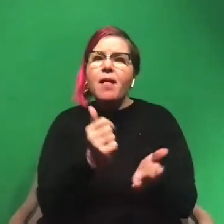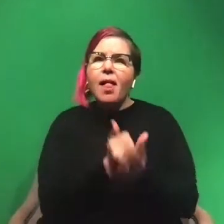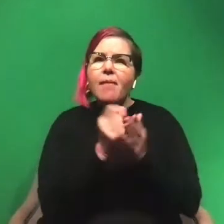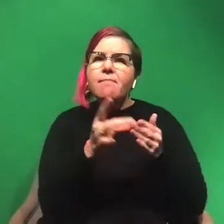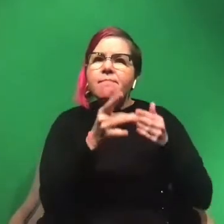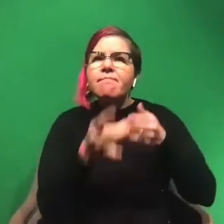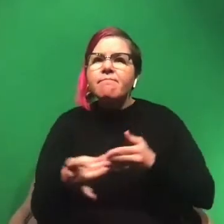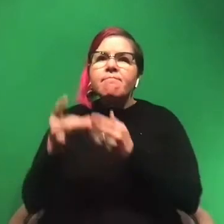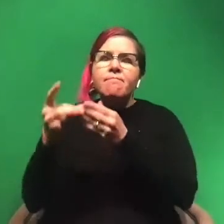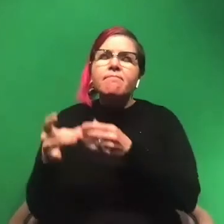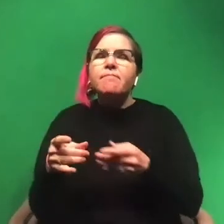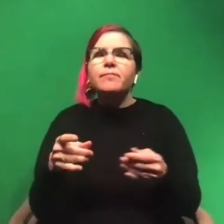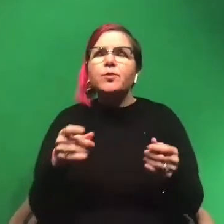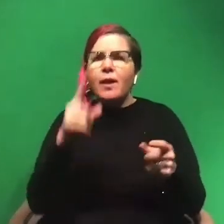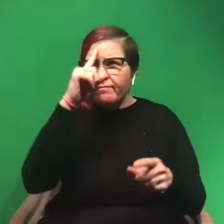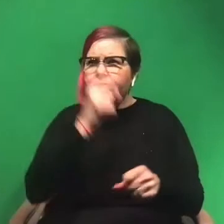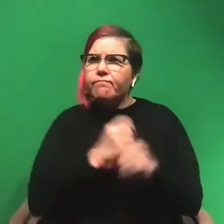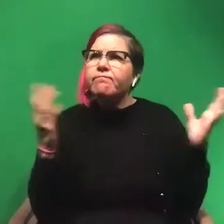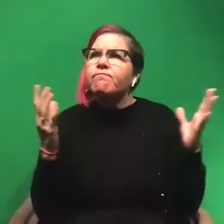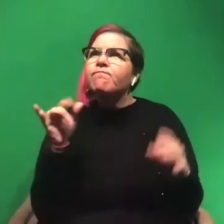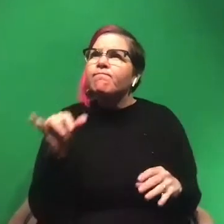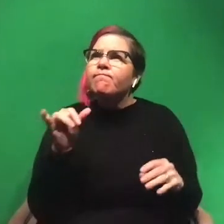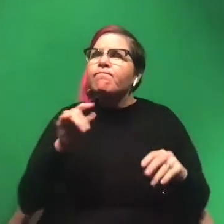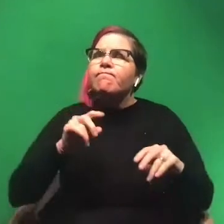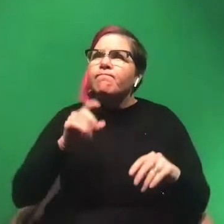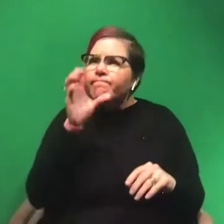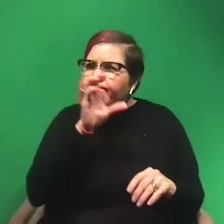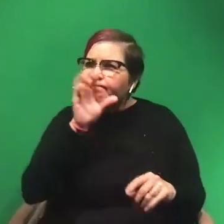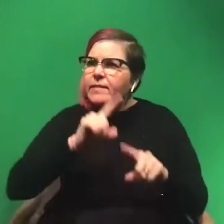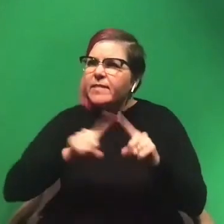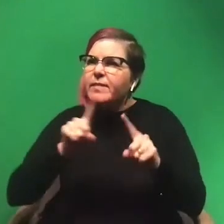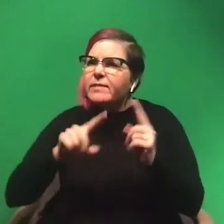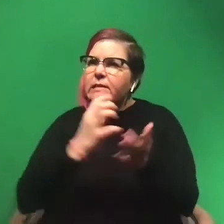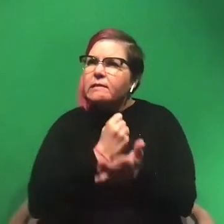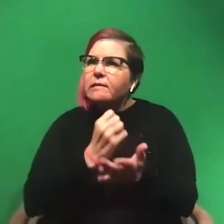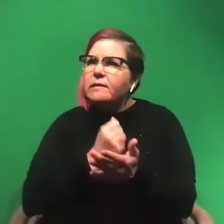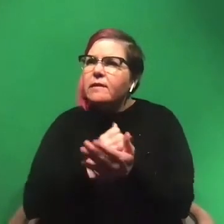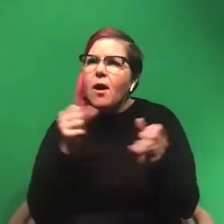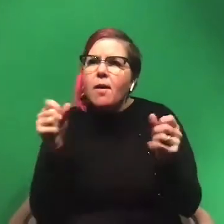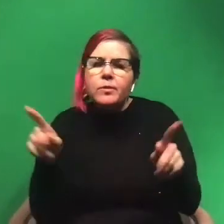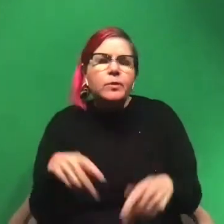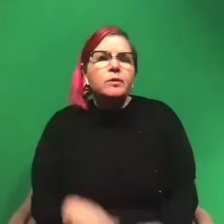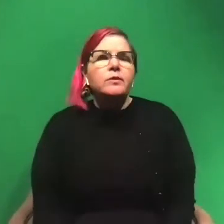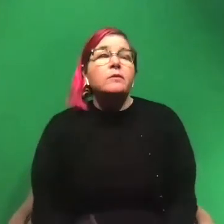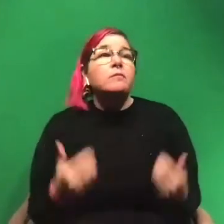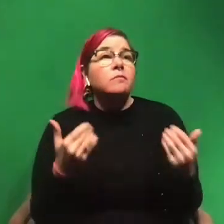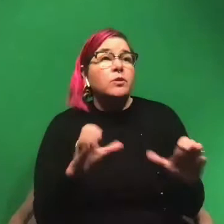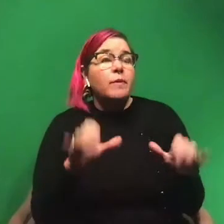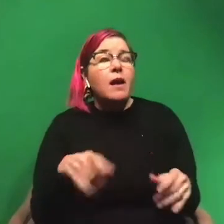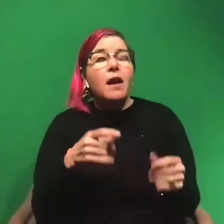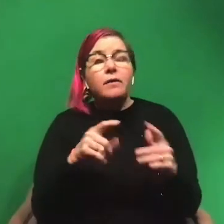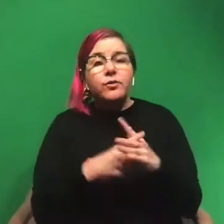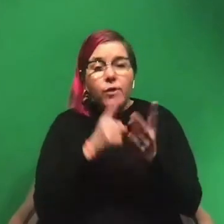into visualizing and exploring other opportunities. So I did that, and I started doing research